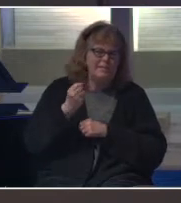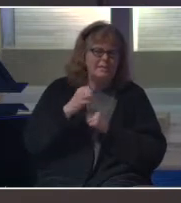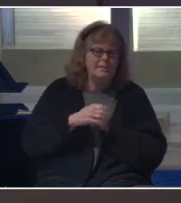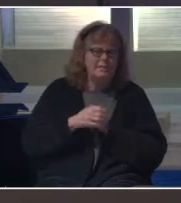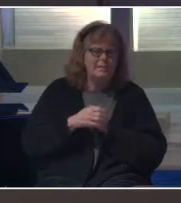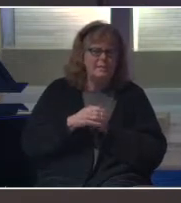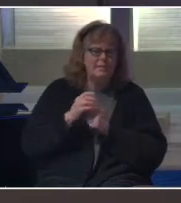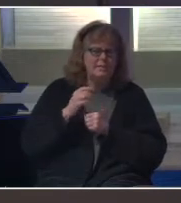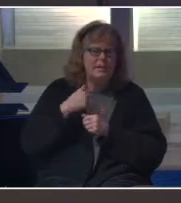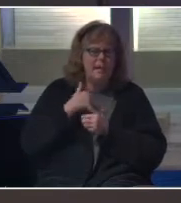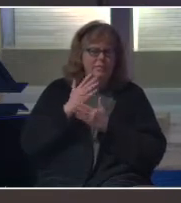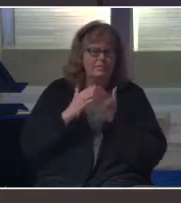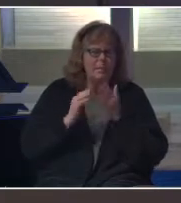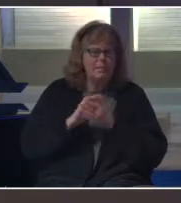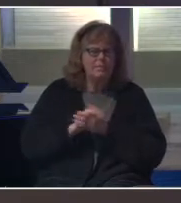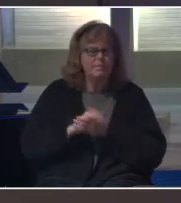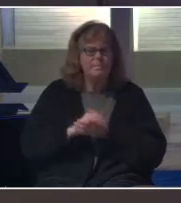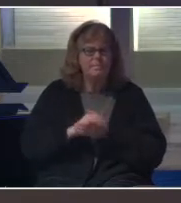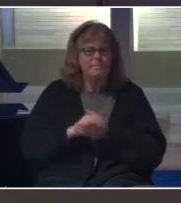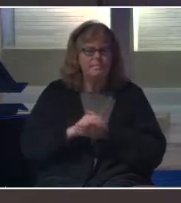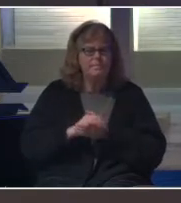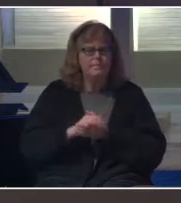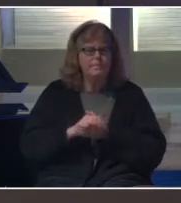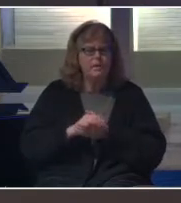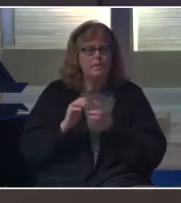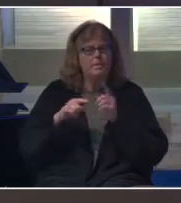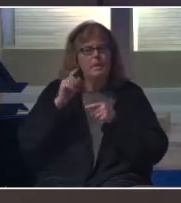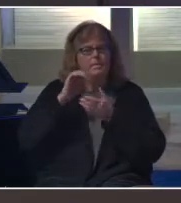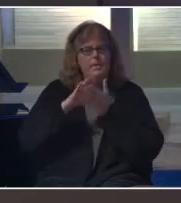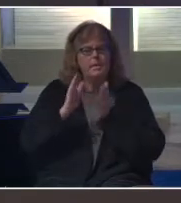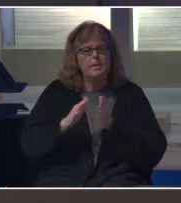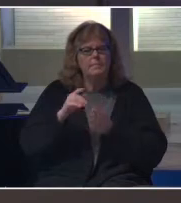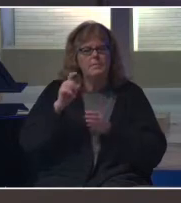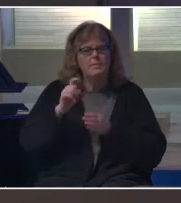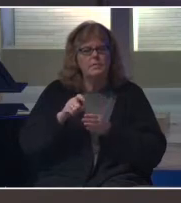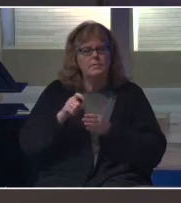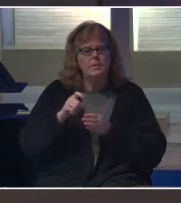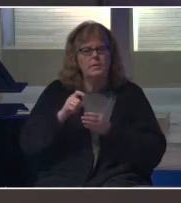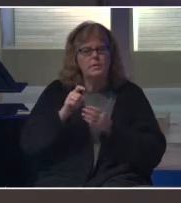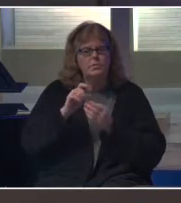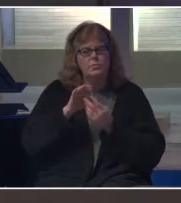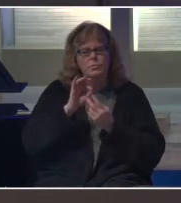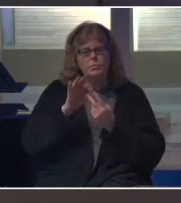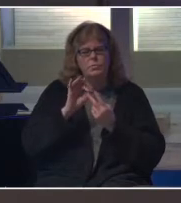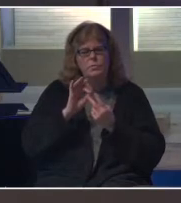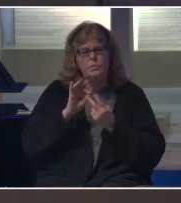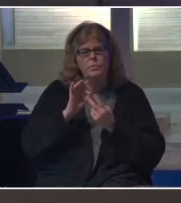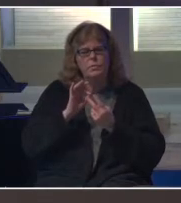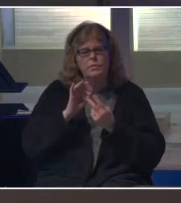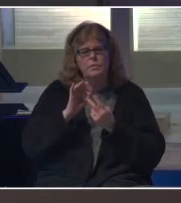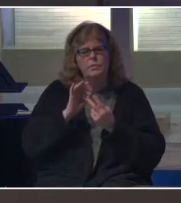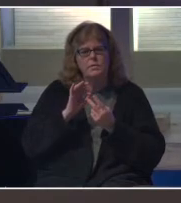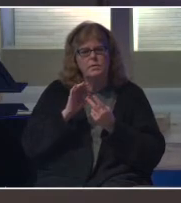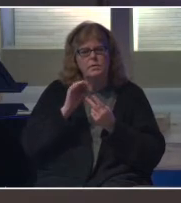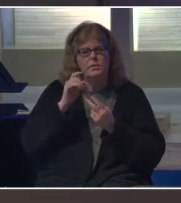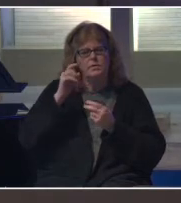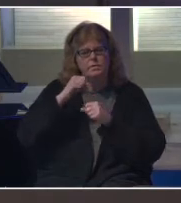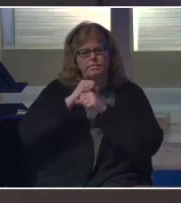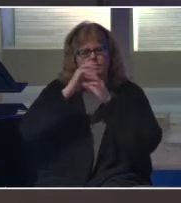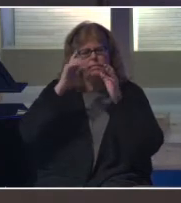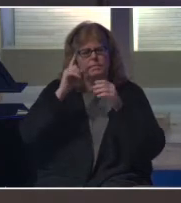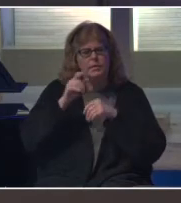which I was a part of. But believers need to base their choices with eternity in